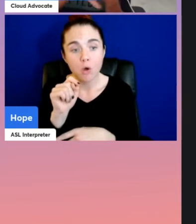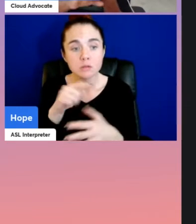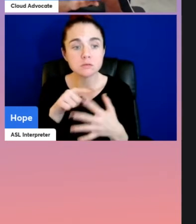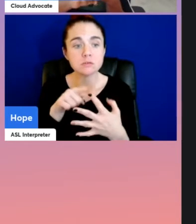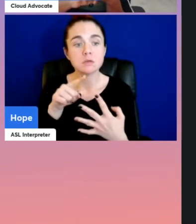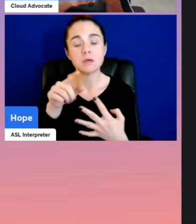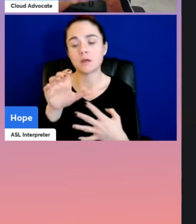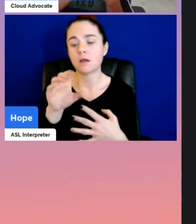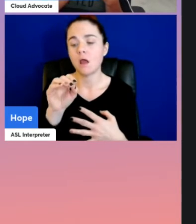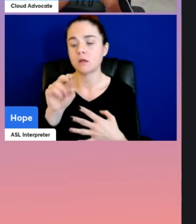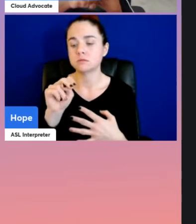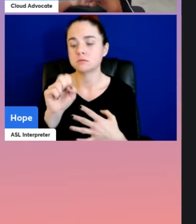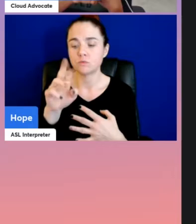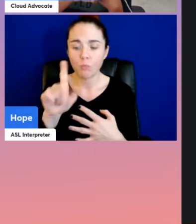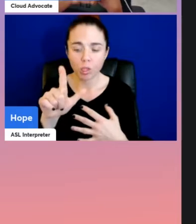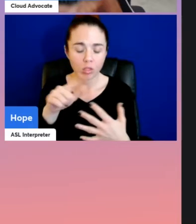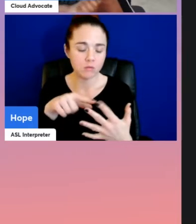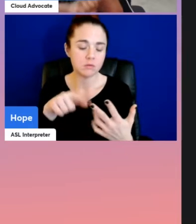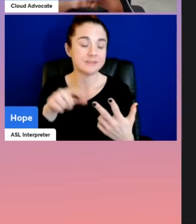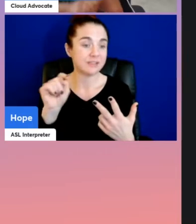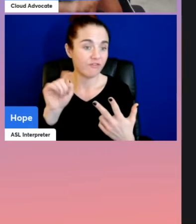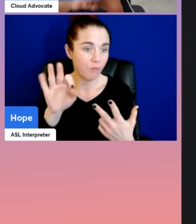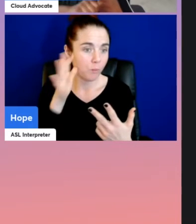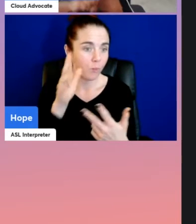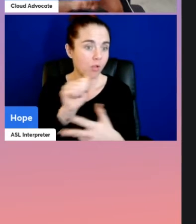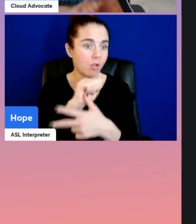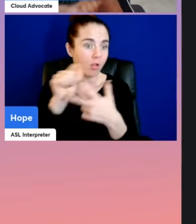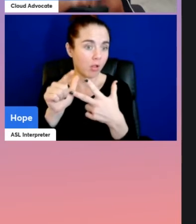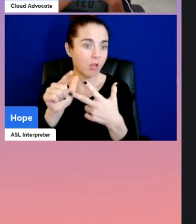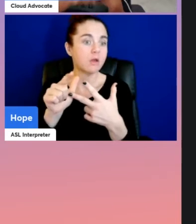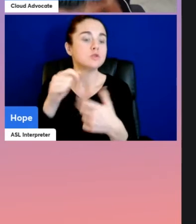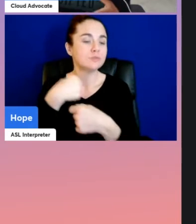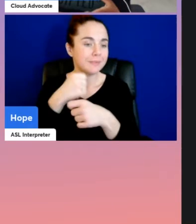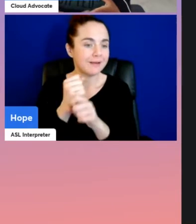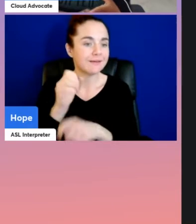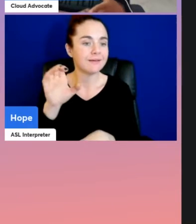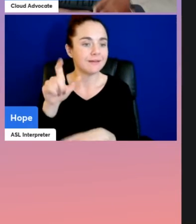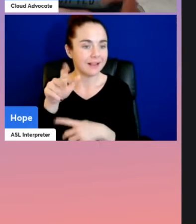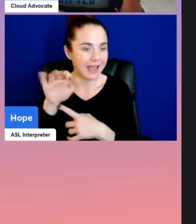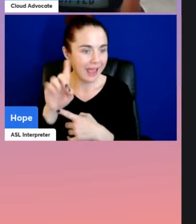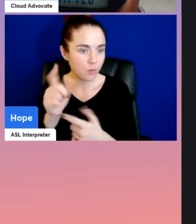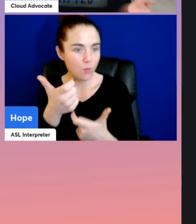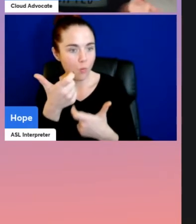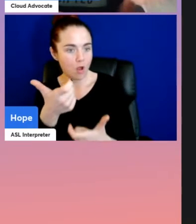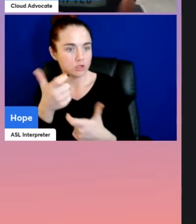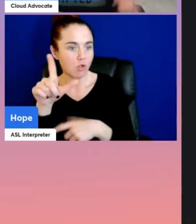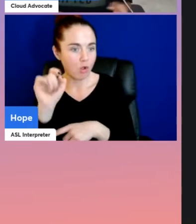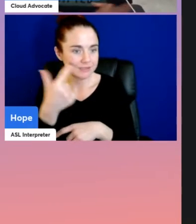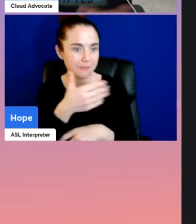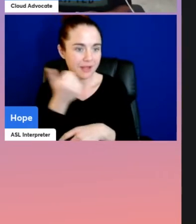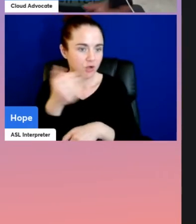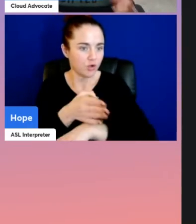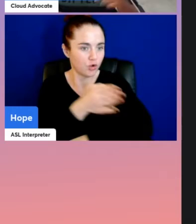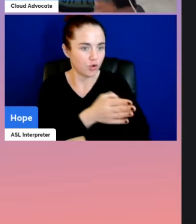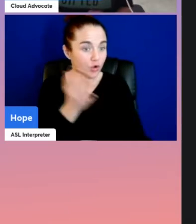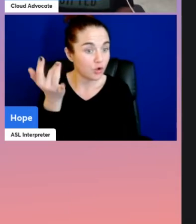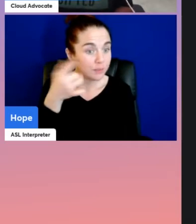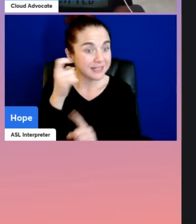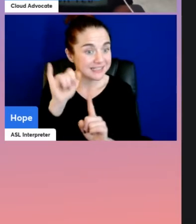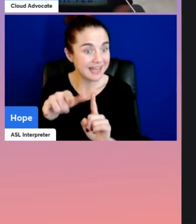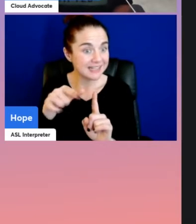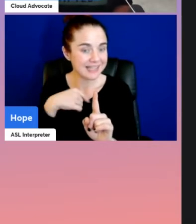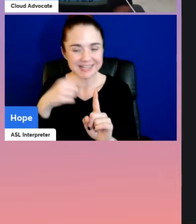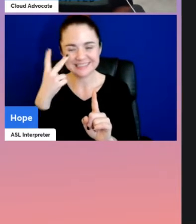use Terraform to actually make CloudWatch logs better, because that is something I see in the